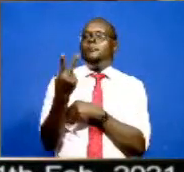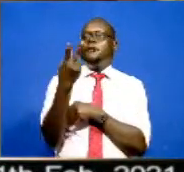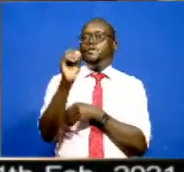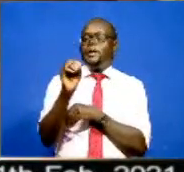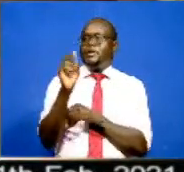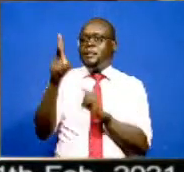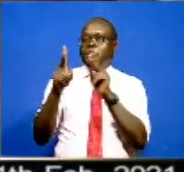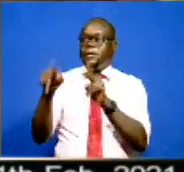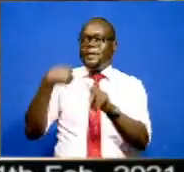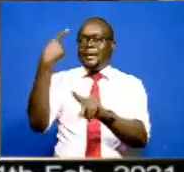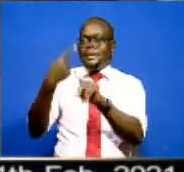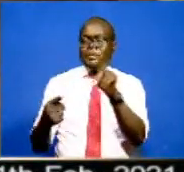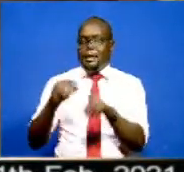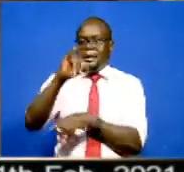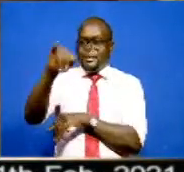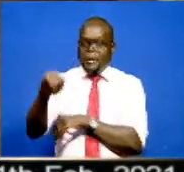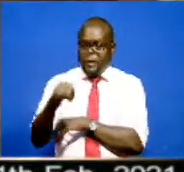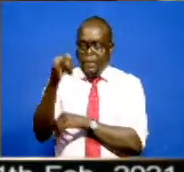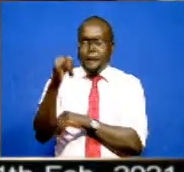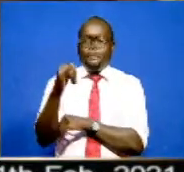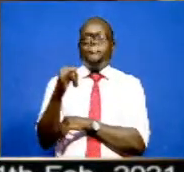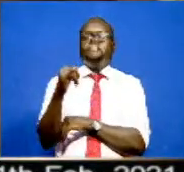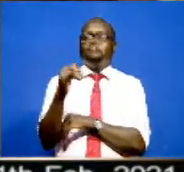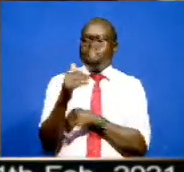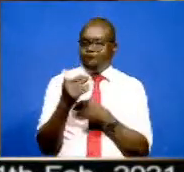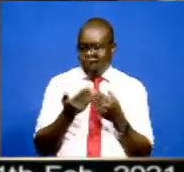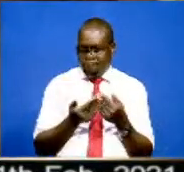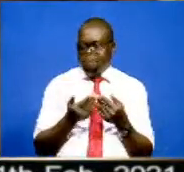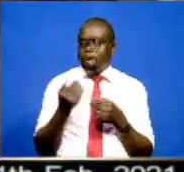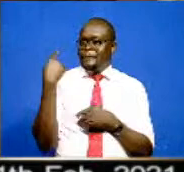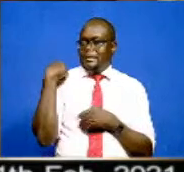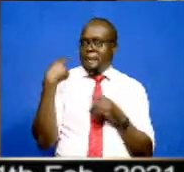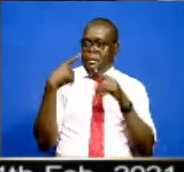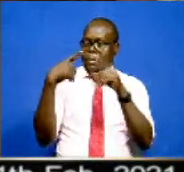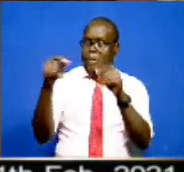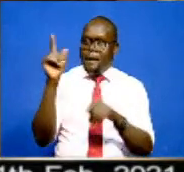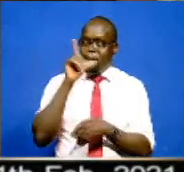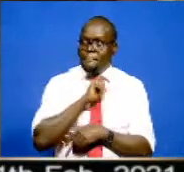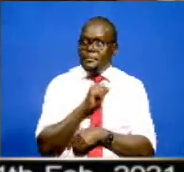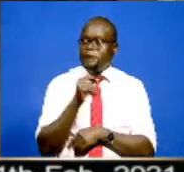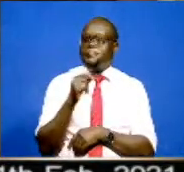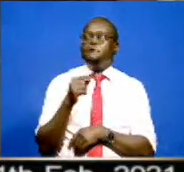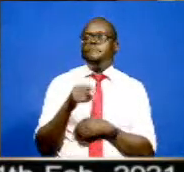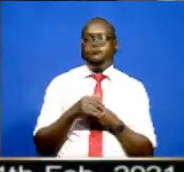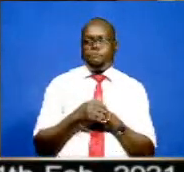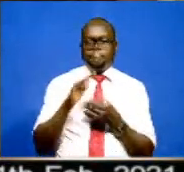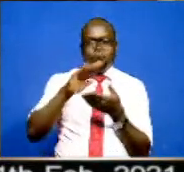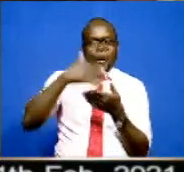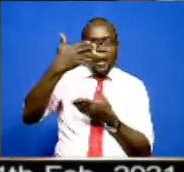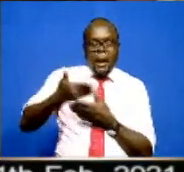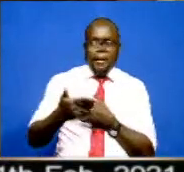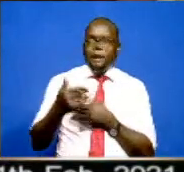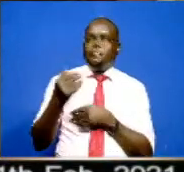January. From January. And as I said yesterday, that within our calendar, members